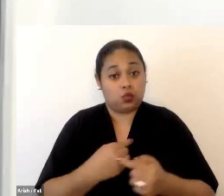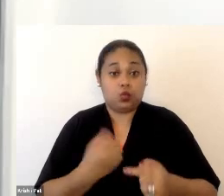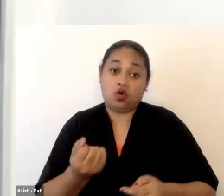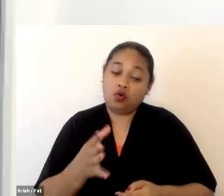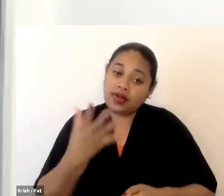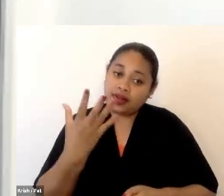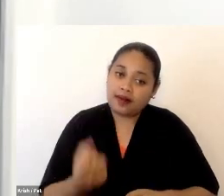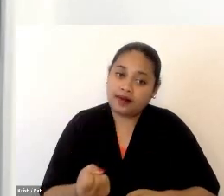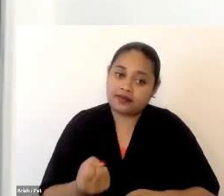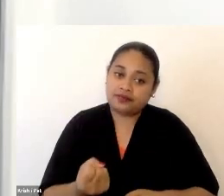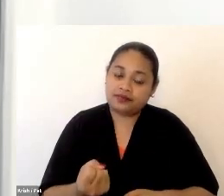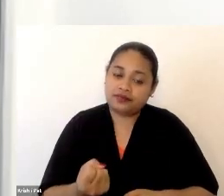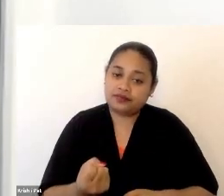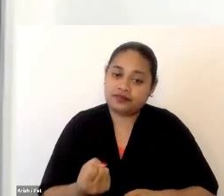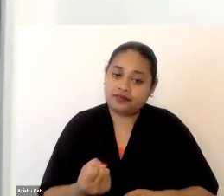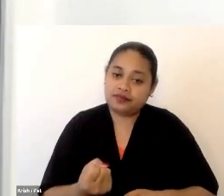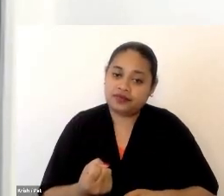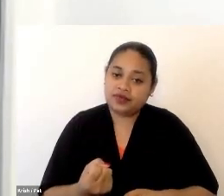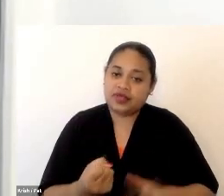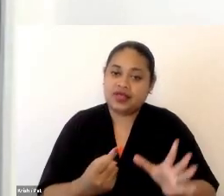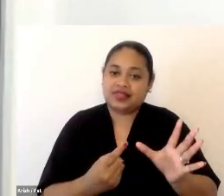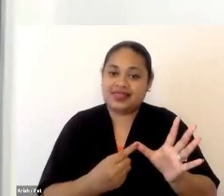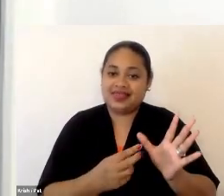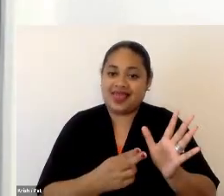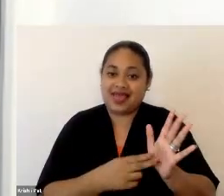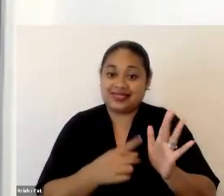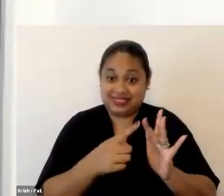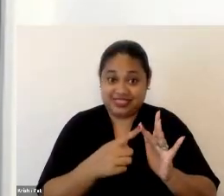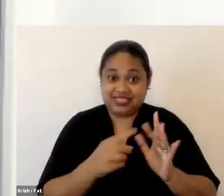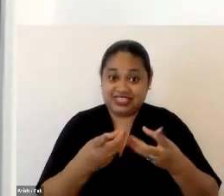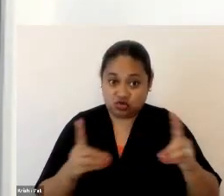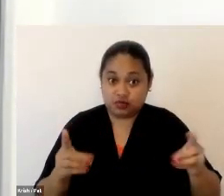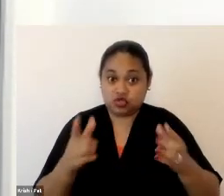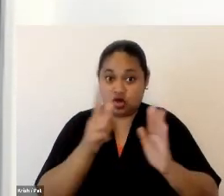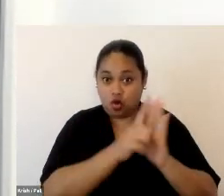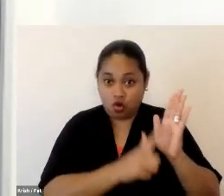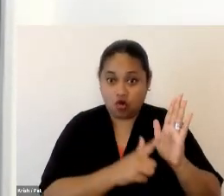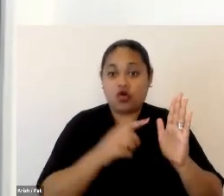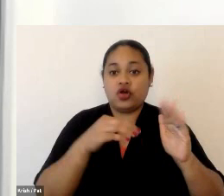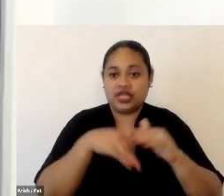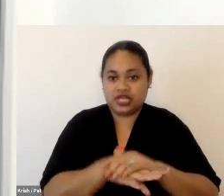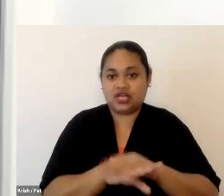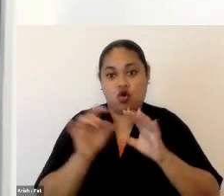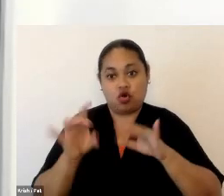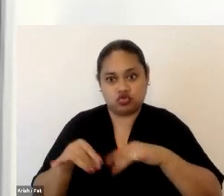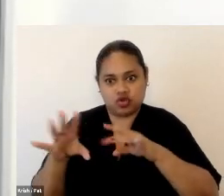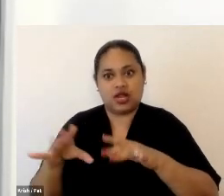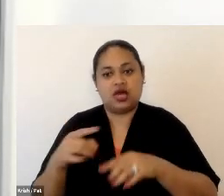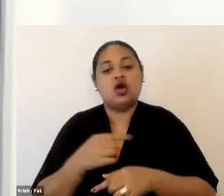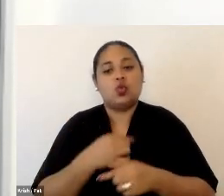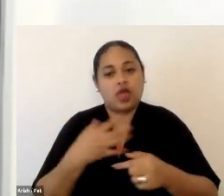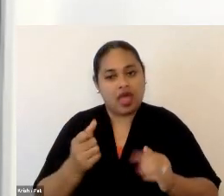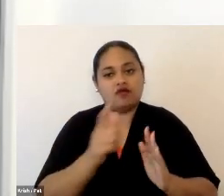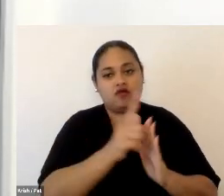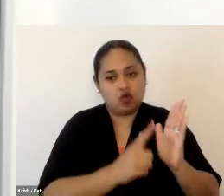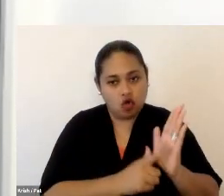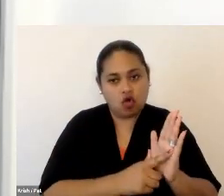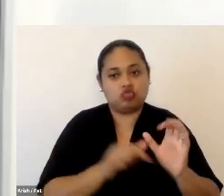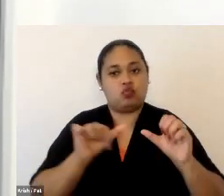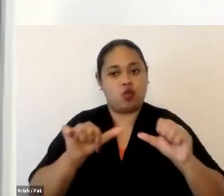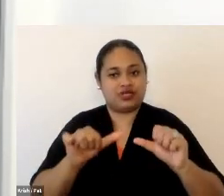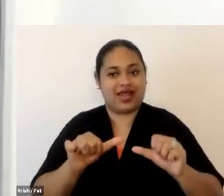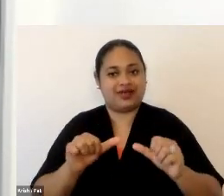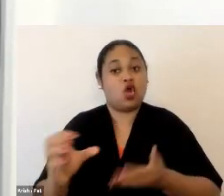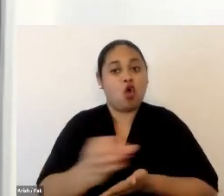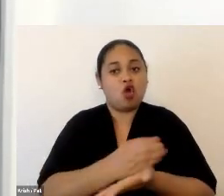our anti-discrimination law in Australia. We already have consumer laws to protect our rights. But we need